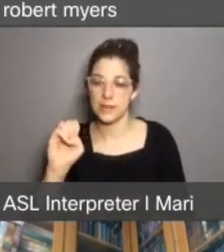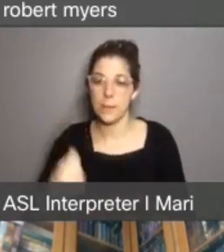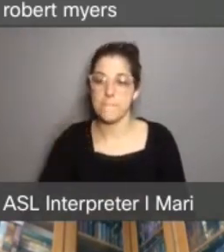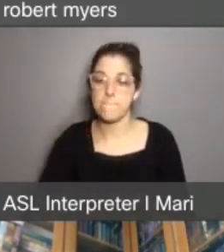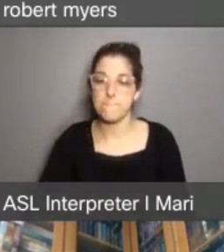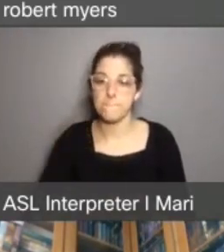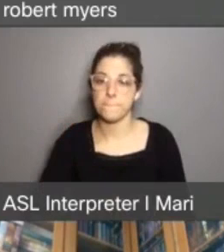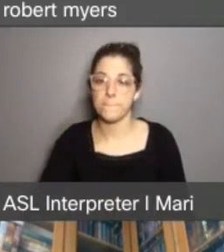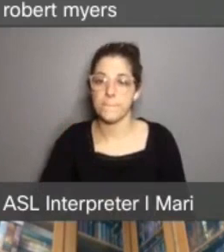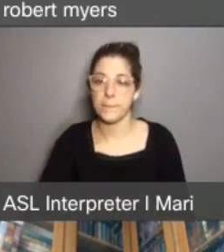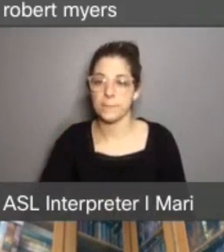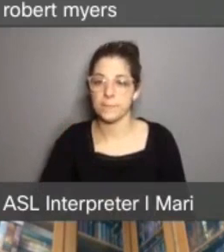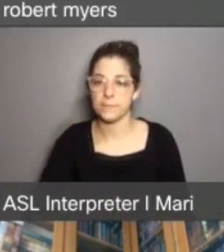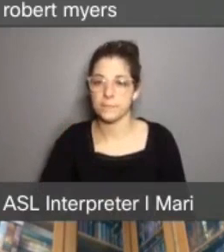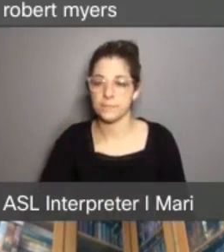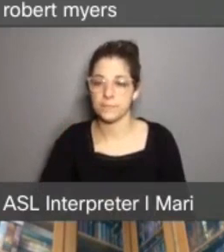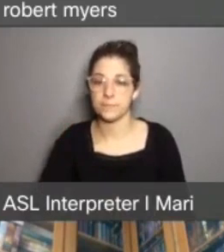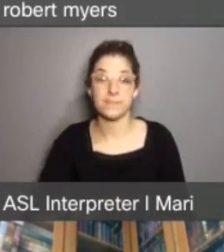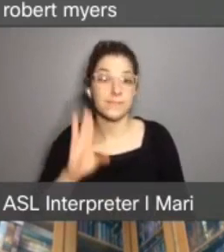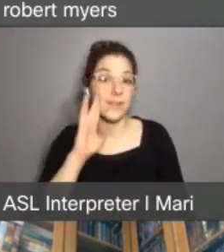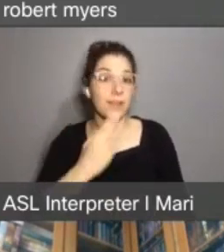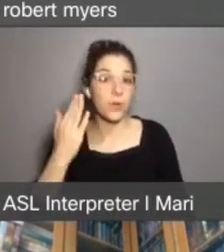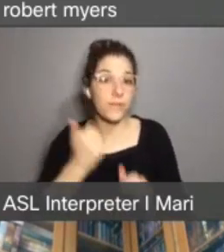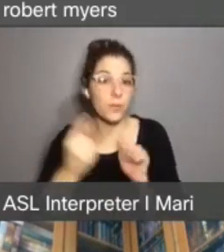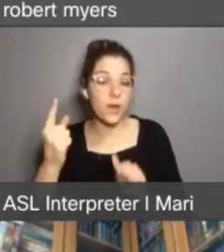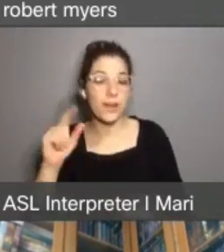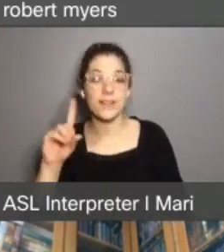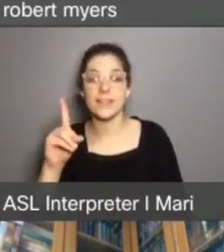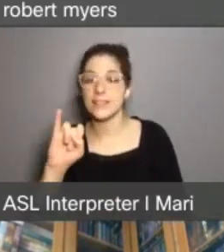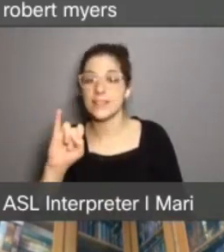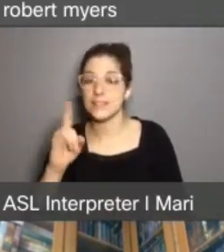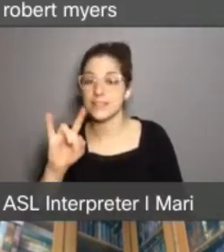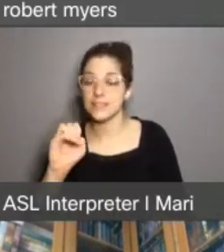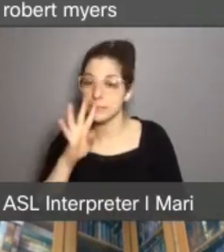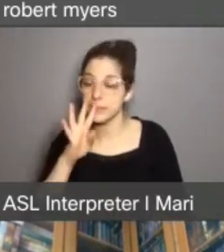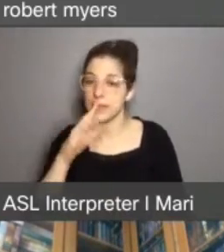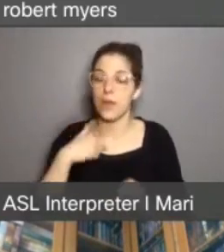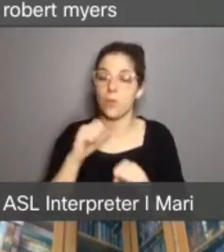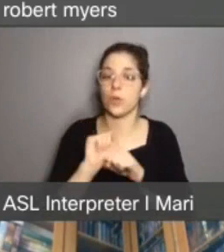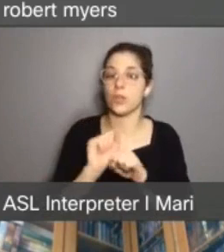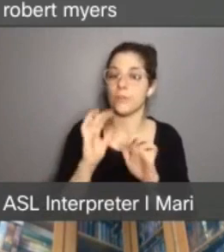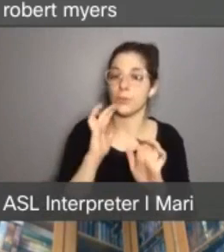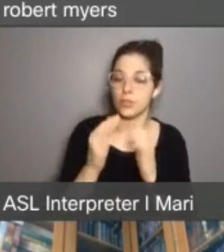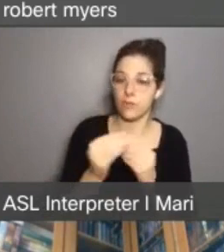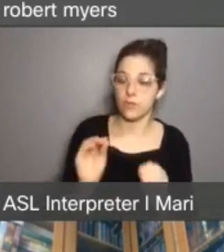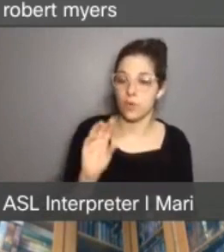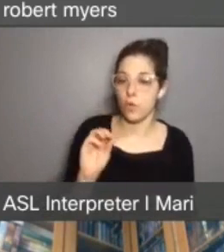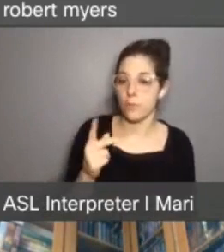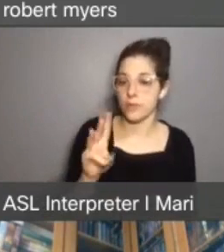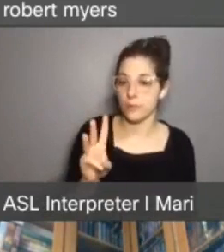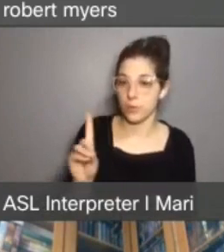Dixie Yonkers is next on the list. Hi, good morning, everyone. This is Dixie Yonkers. I work in the communications office at